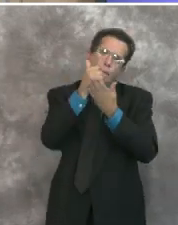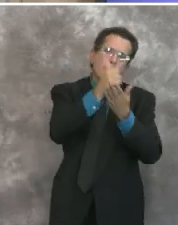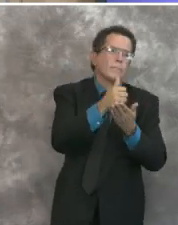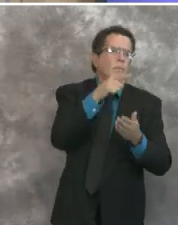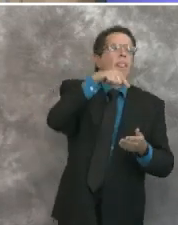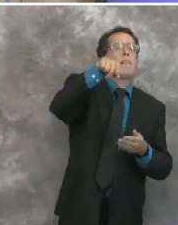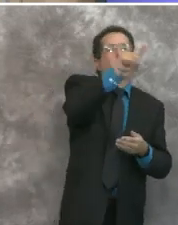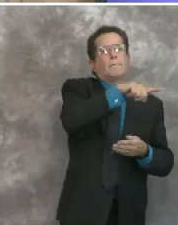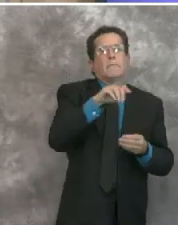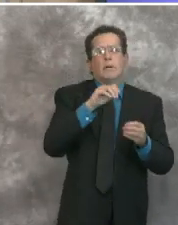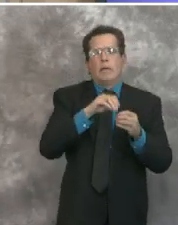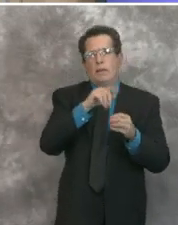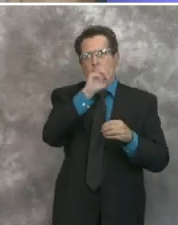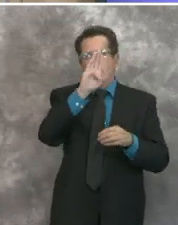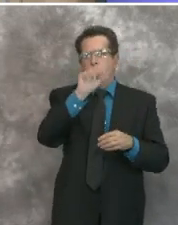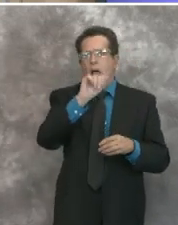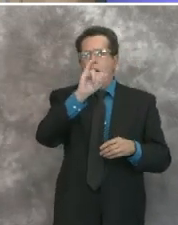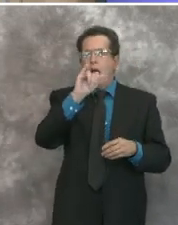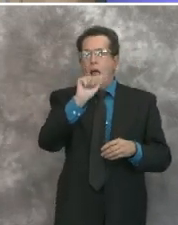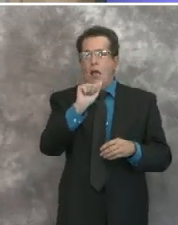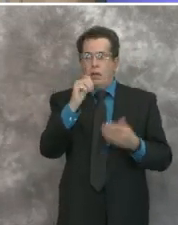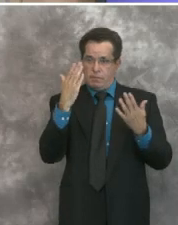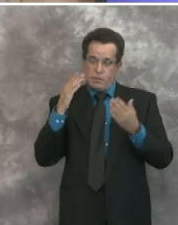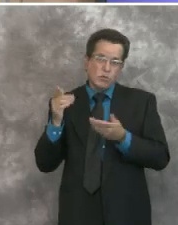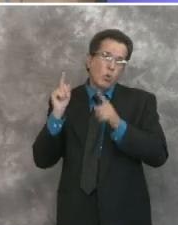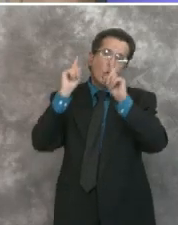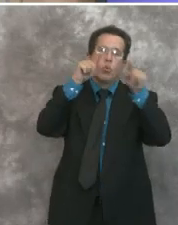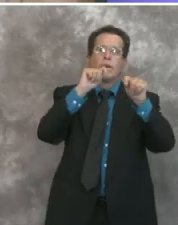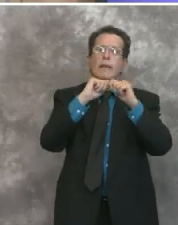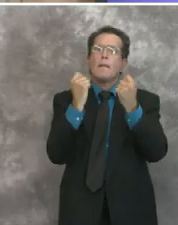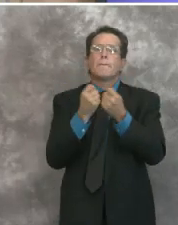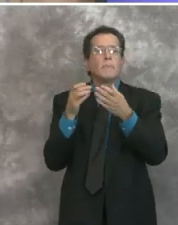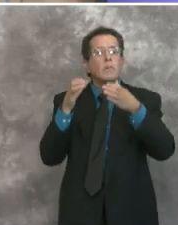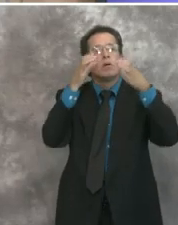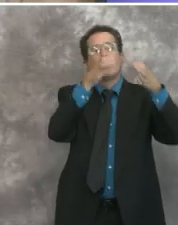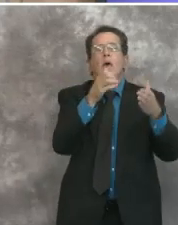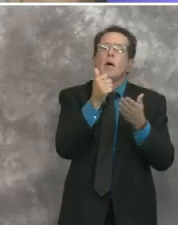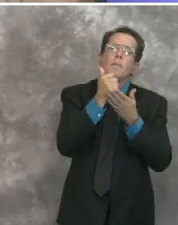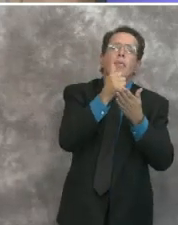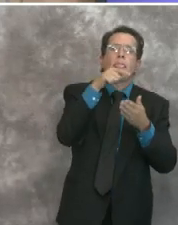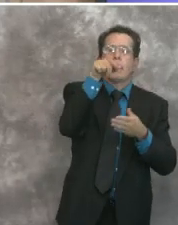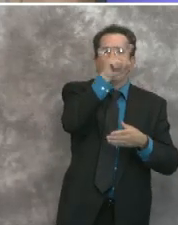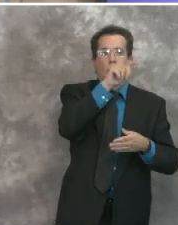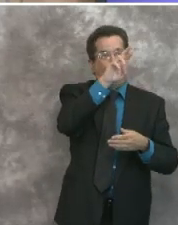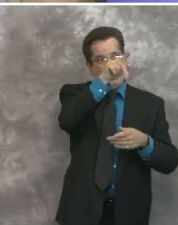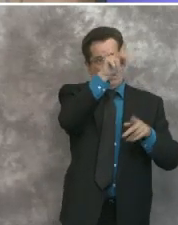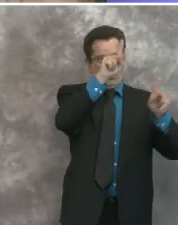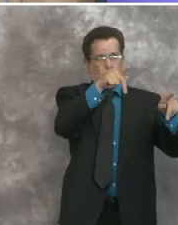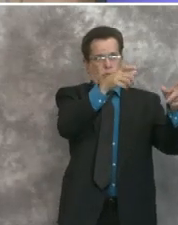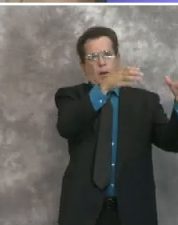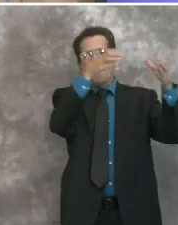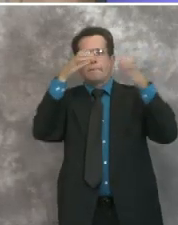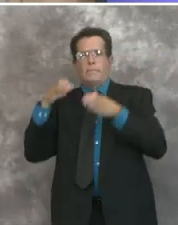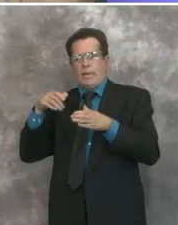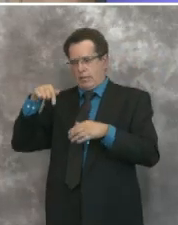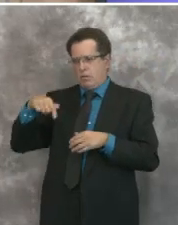in Baja, whether it's sending teams down there to help out or bringing patients up here to help out? What more could we be doing to help folks